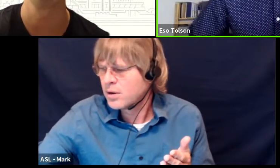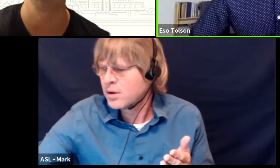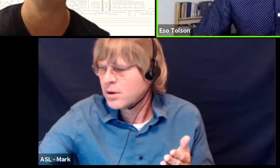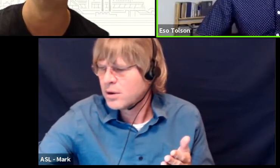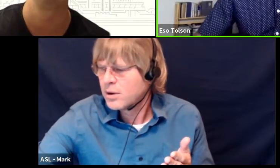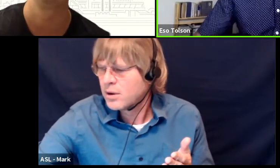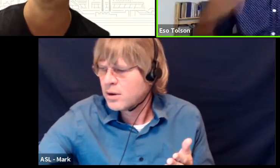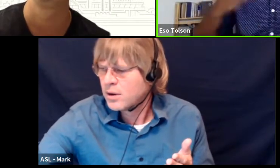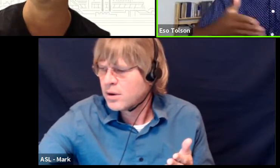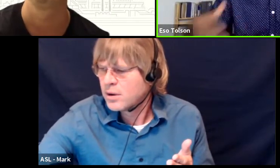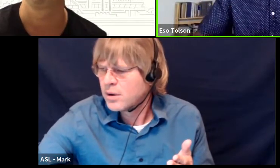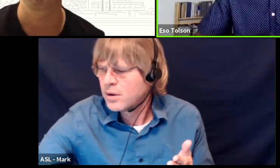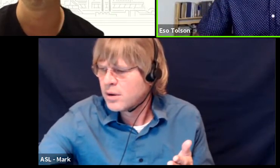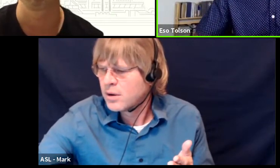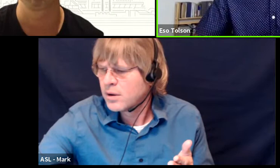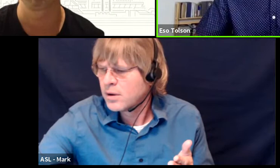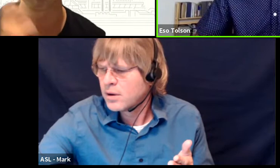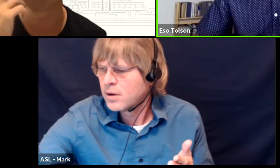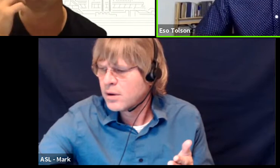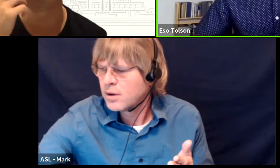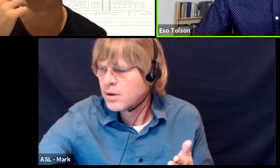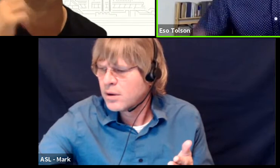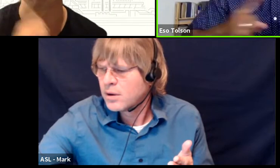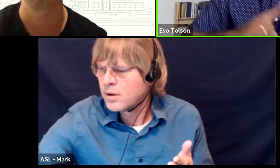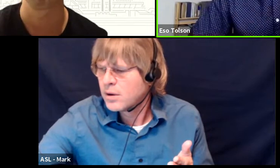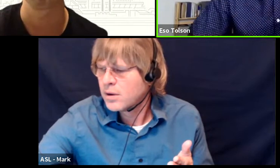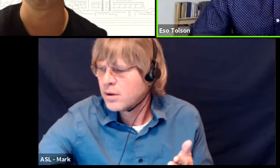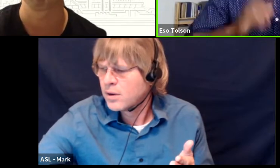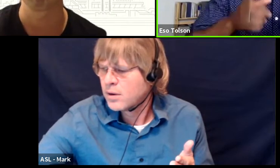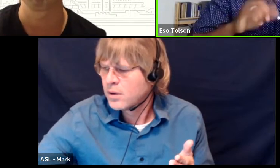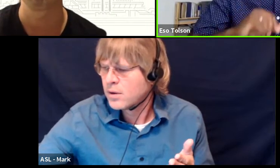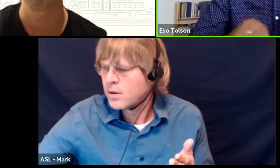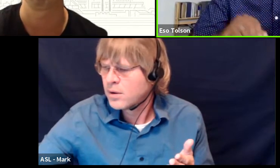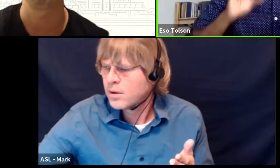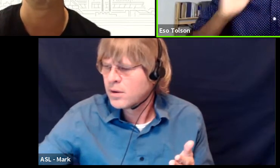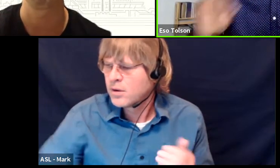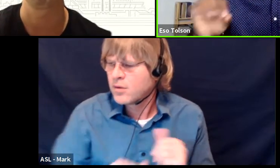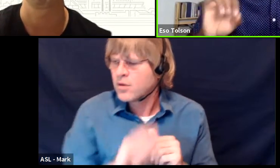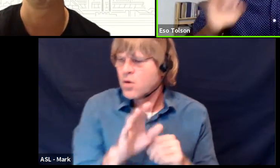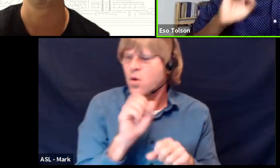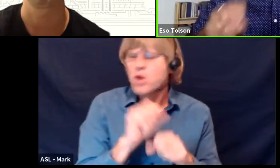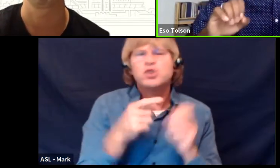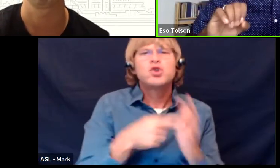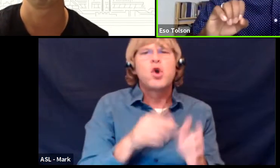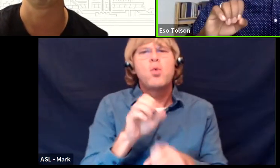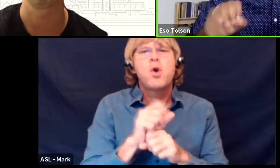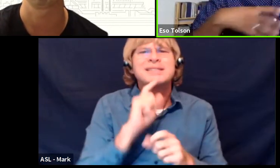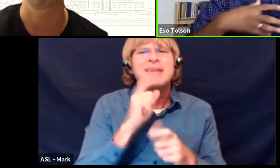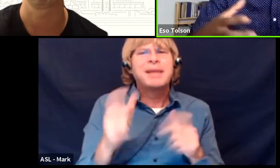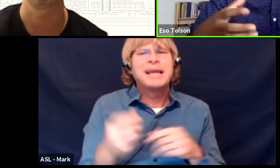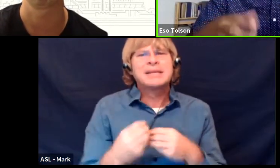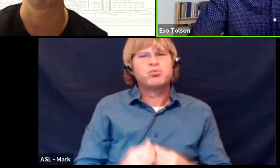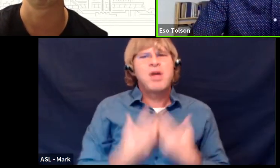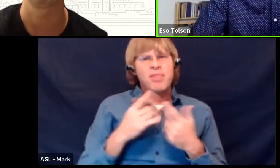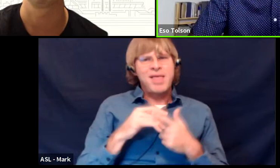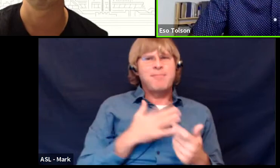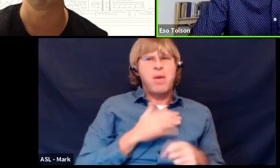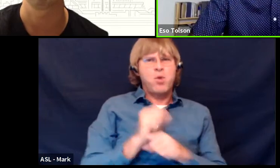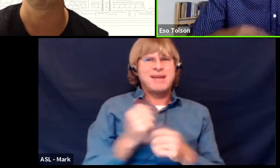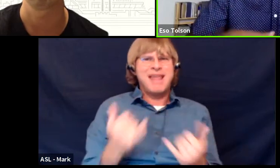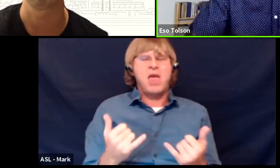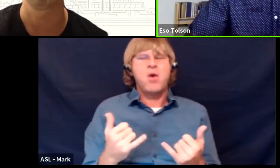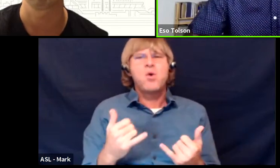Artist. Yeah. He has a book also called Show Your Work, and Show Your Work was a big inspiration to the work that I'm doing